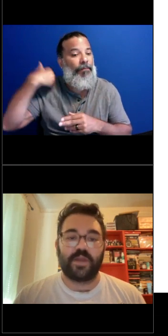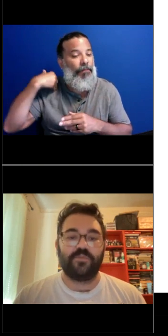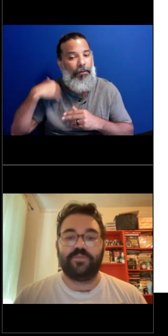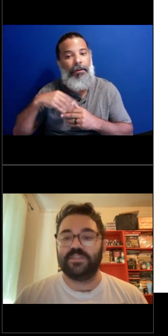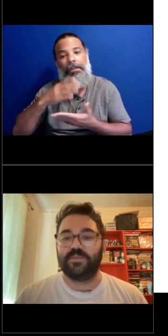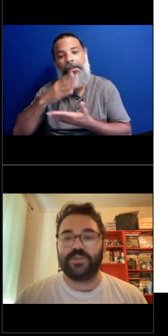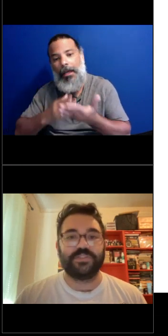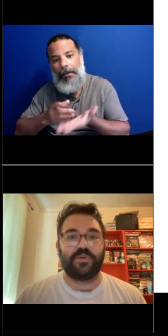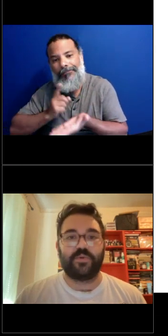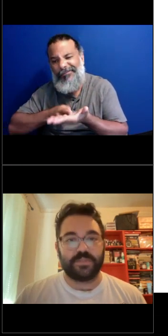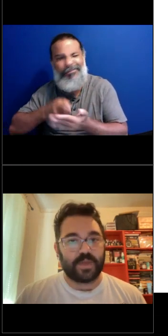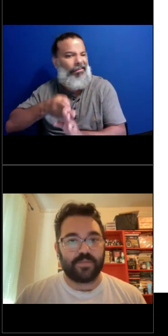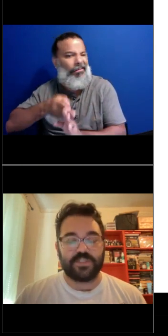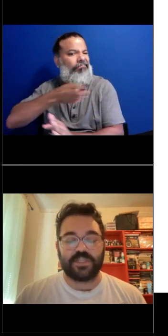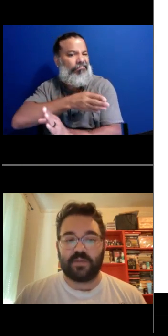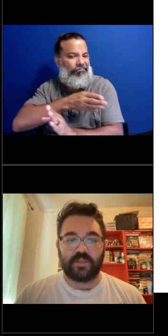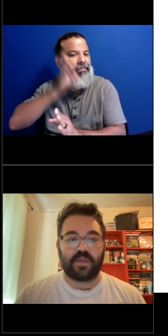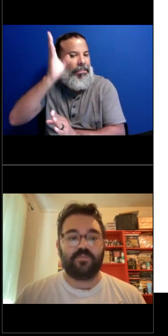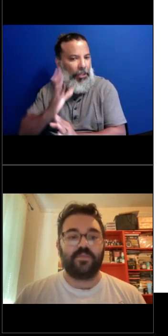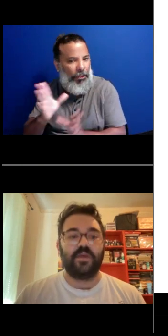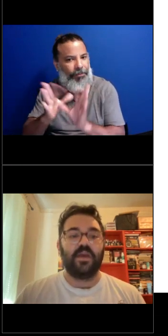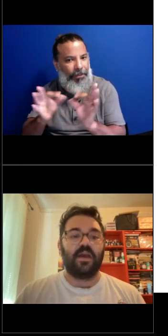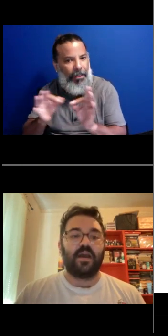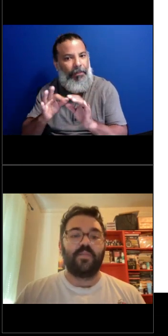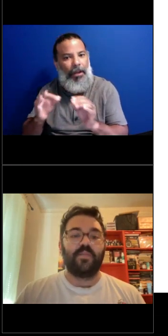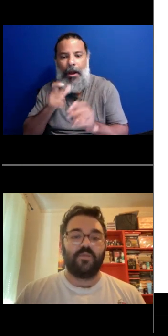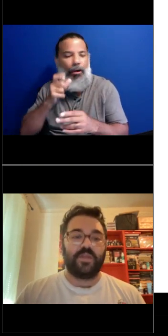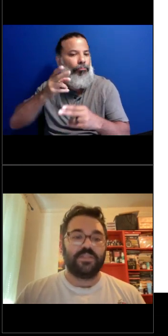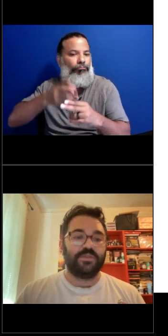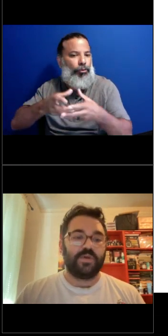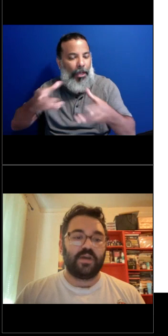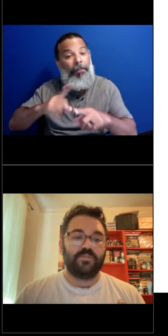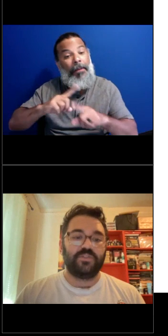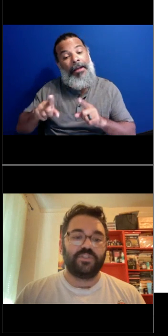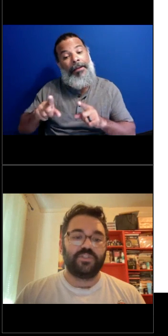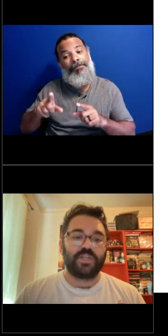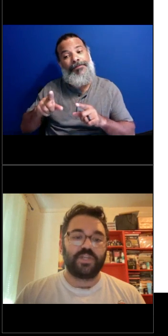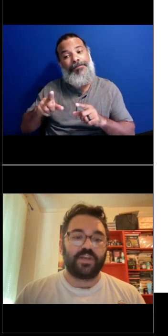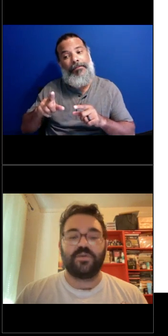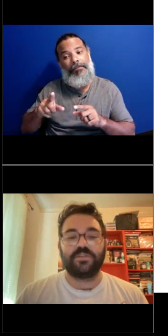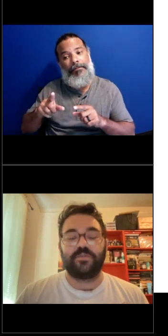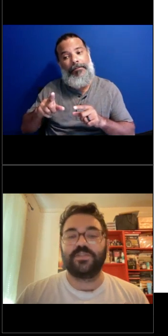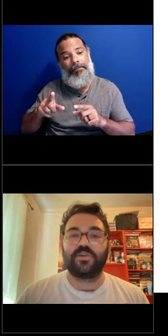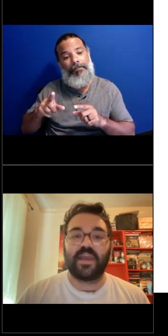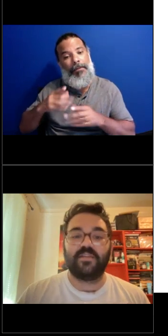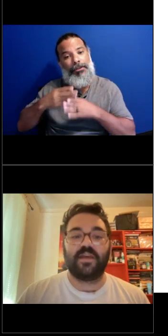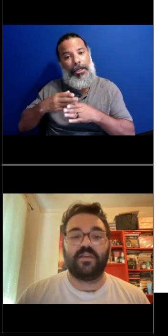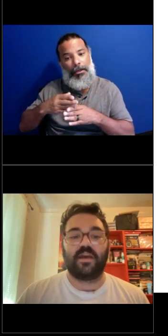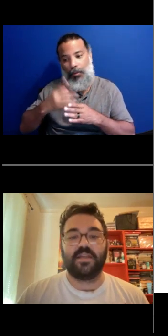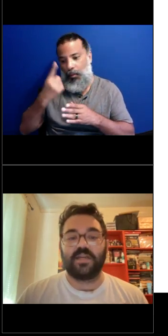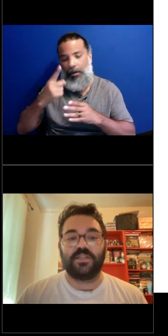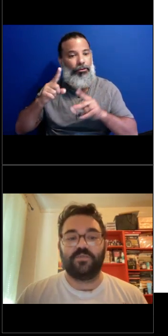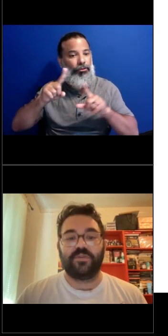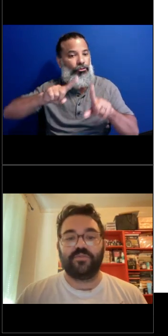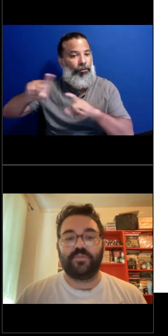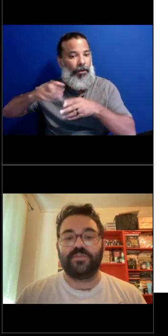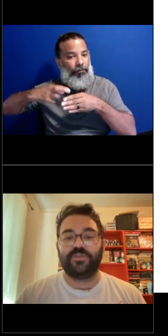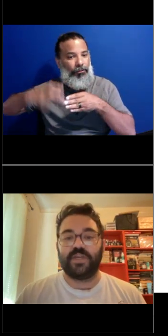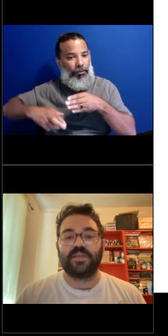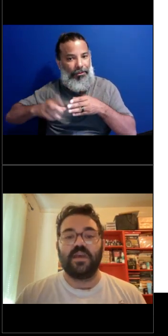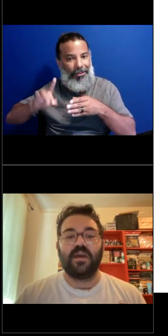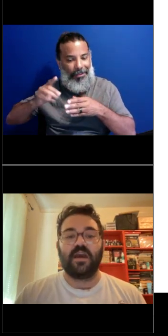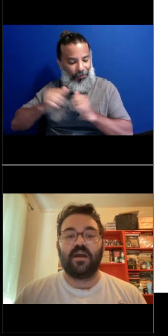covered by previous speakers, so I won't spend much time on them. And I'm going to share some results from a survey that I conducted with a group